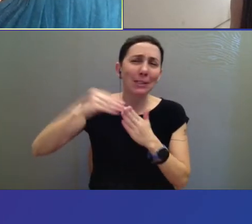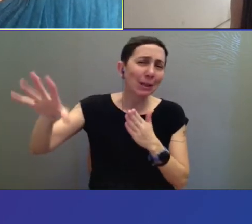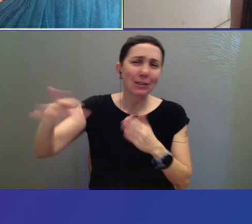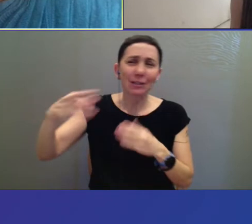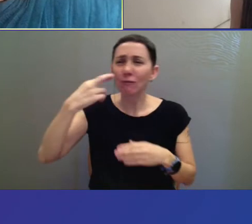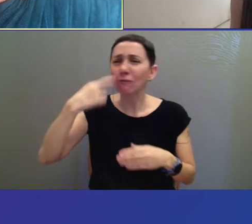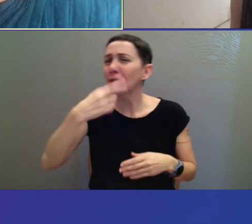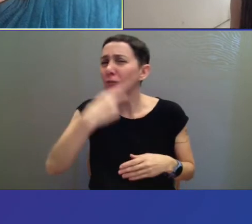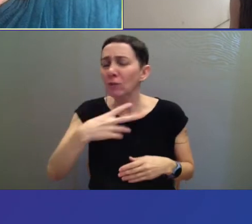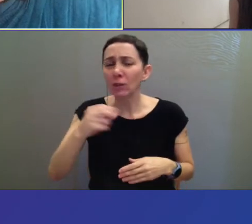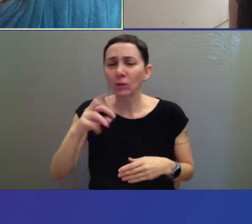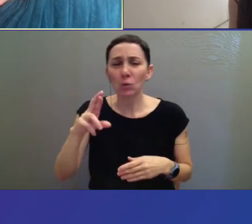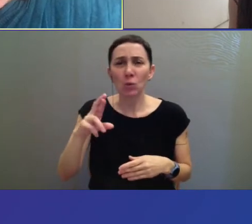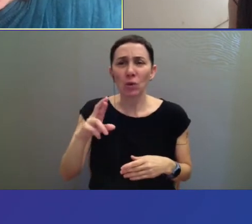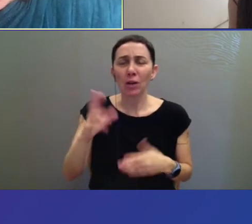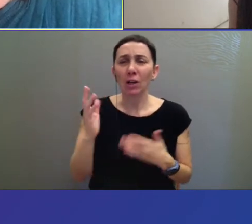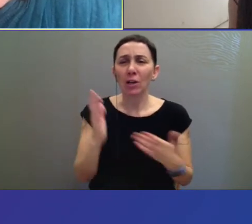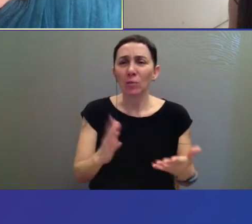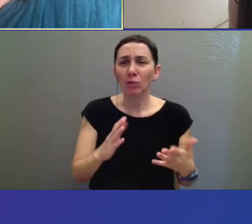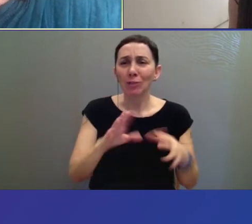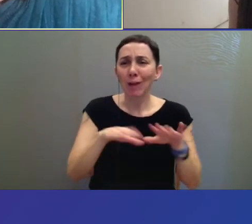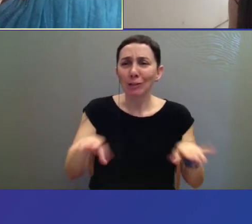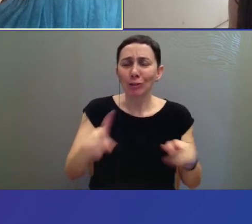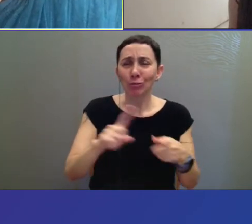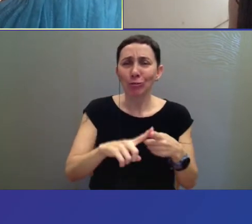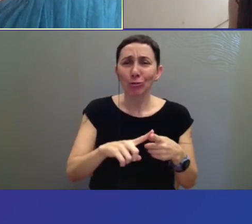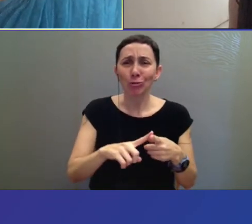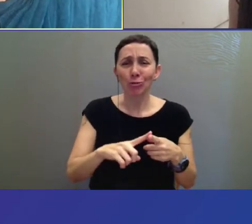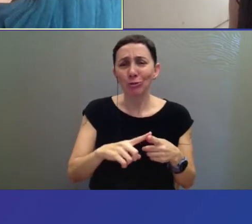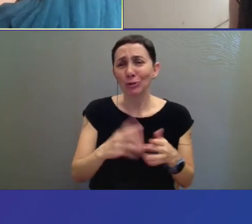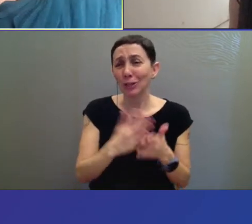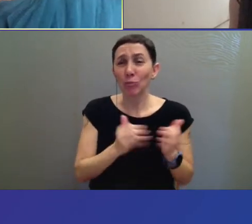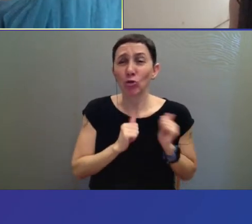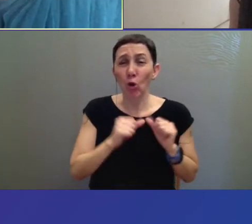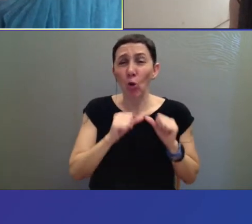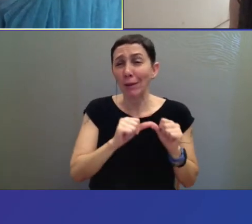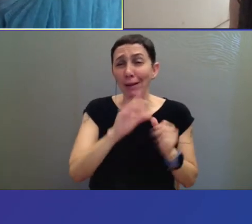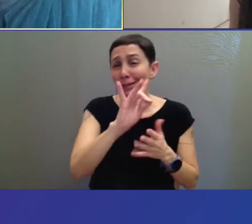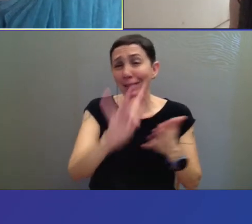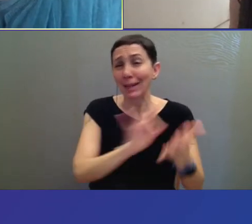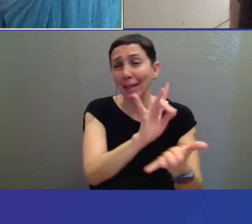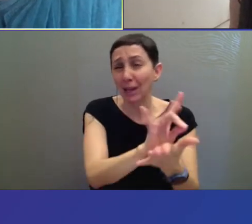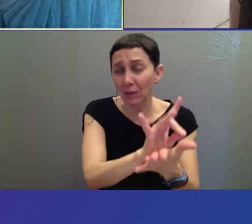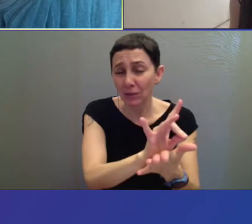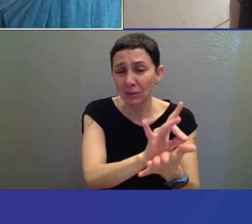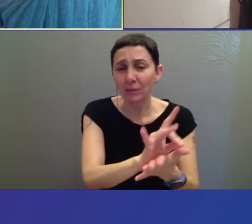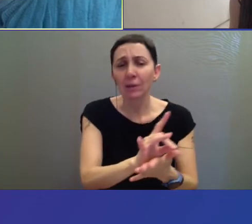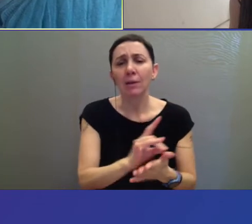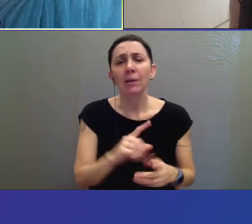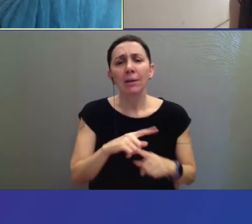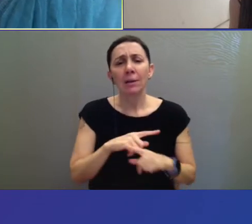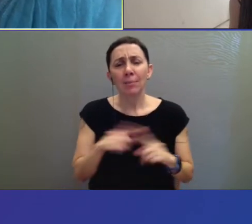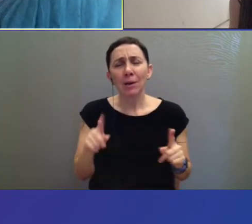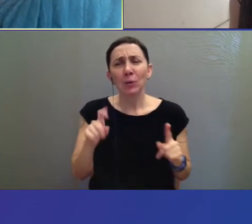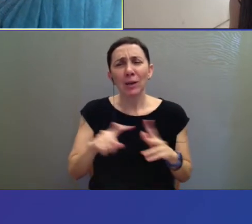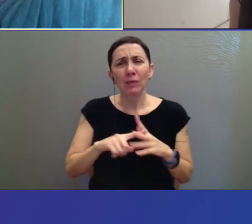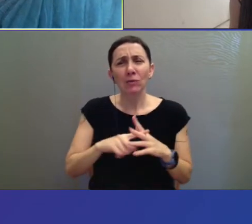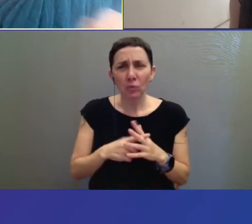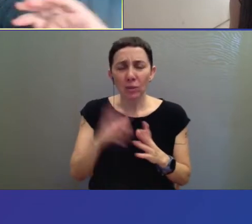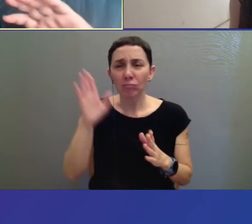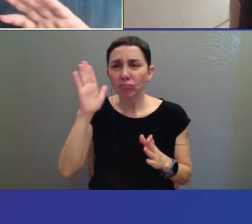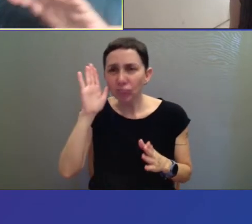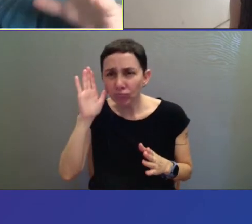a 8-hour concert. But it does mean I think we need to start listening to each